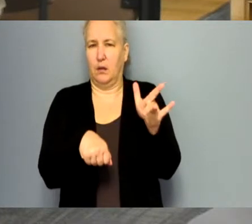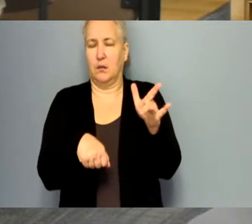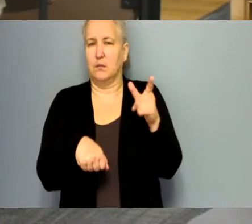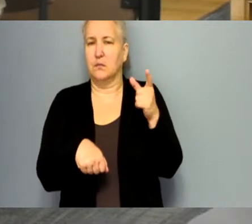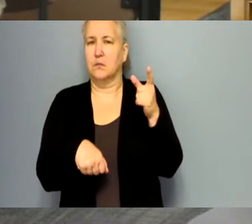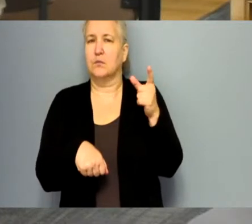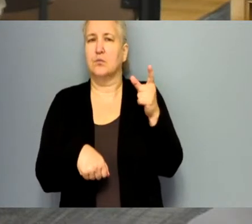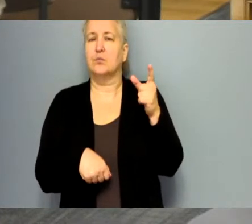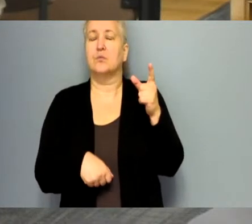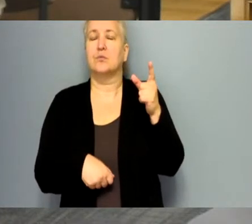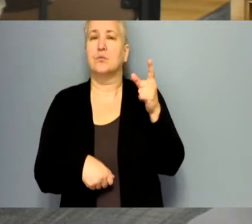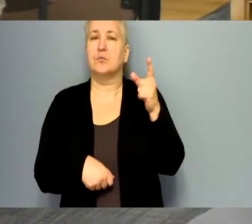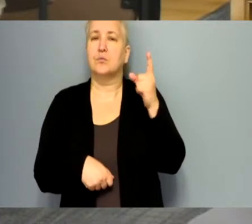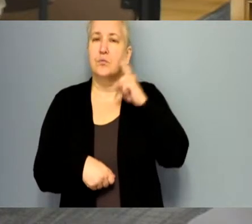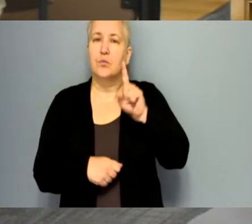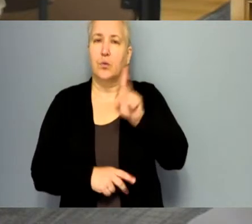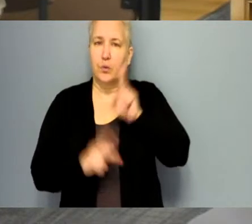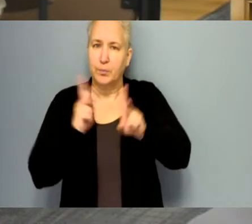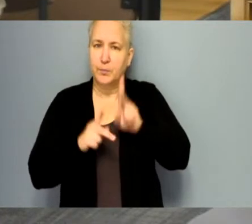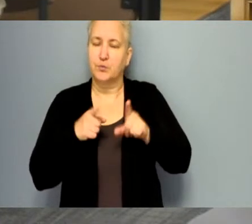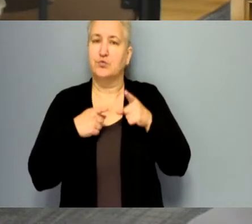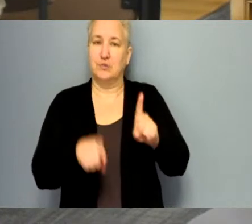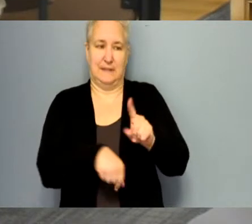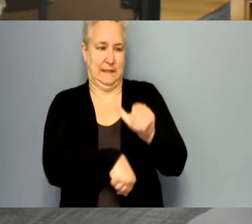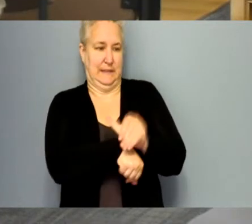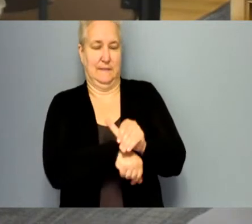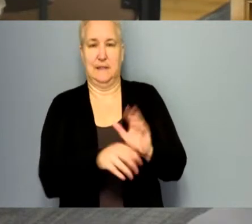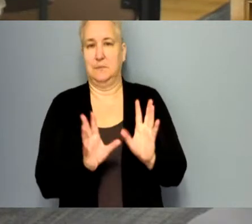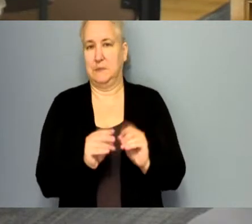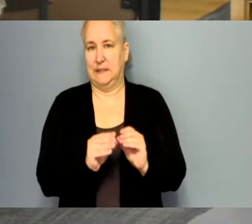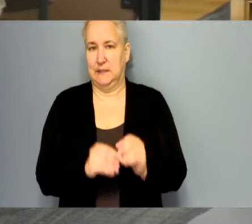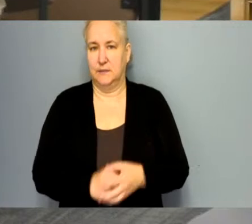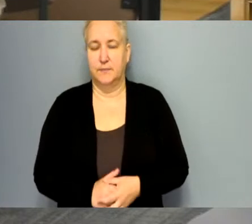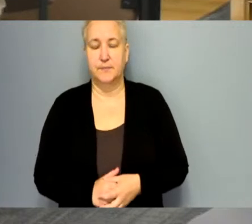to people during an evening meeting.